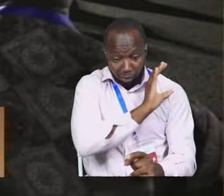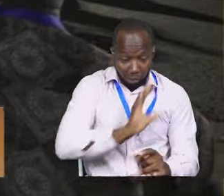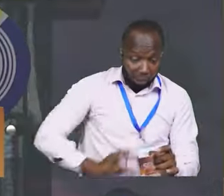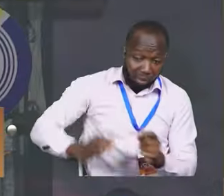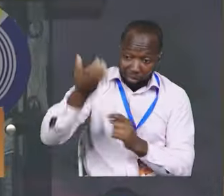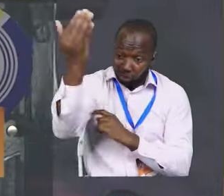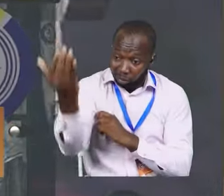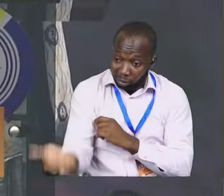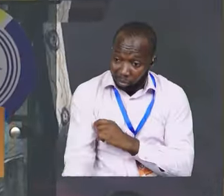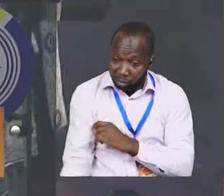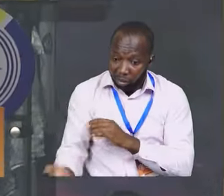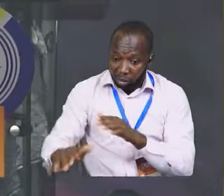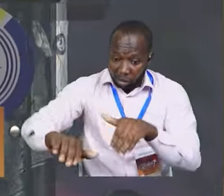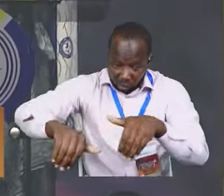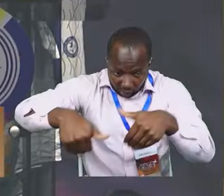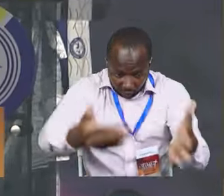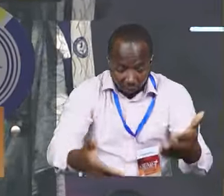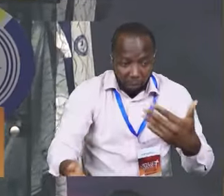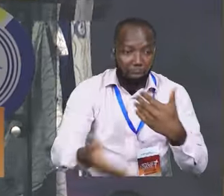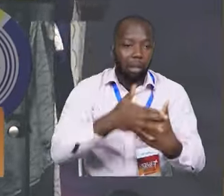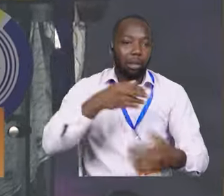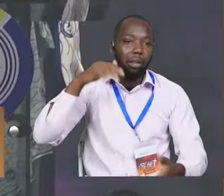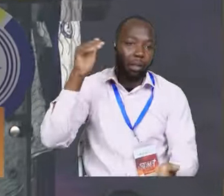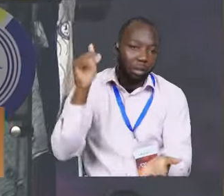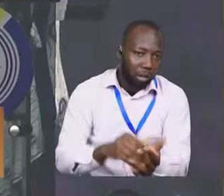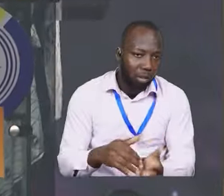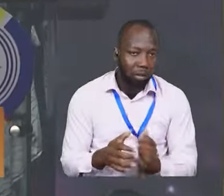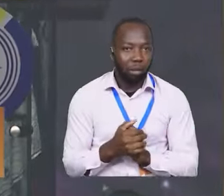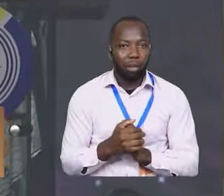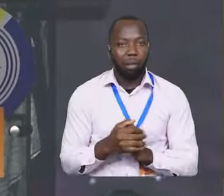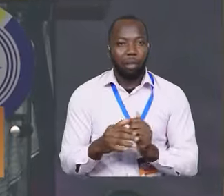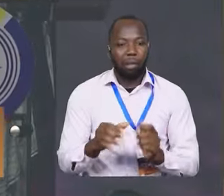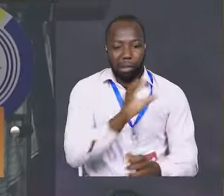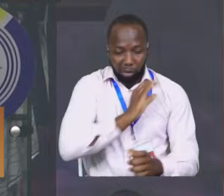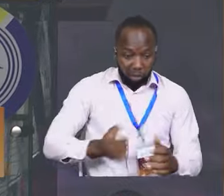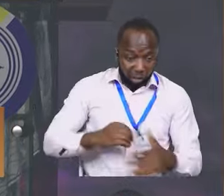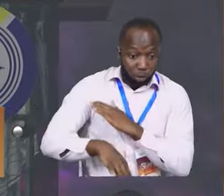Jesus. We have gained back. Christ in